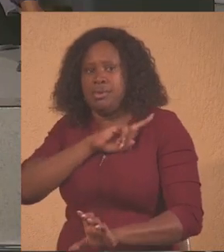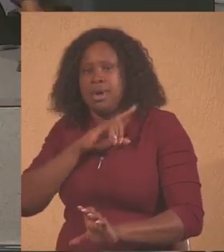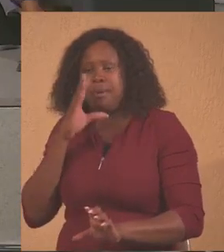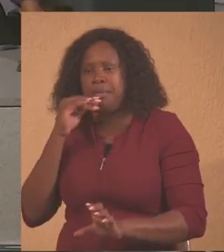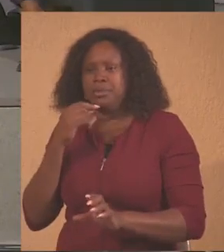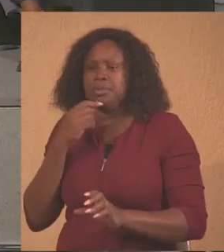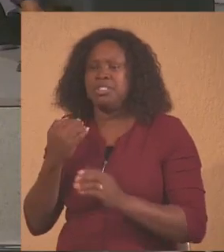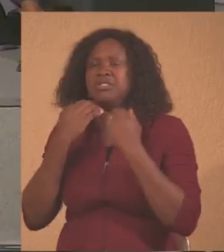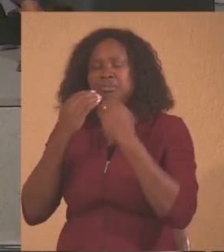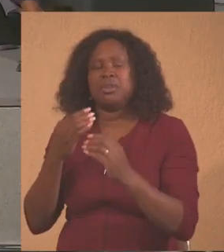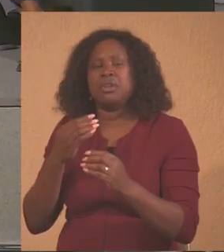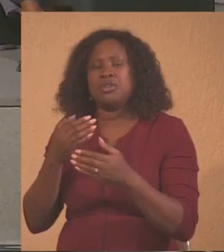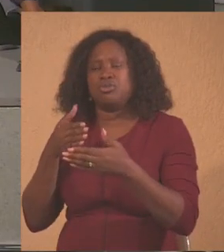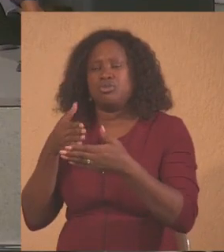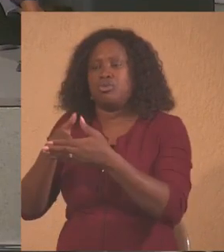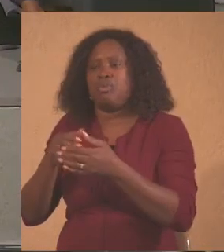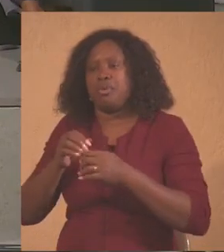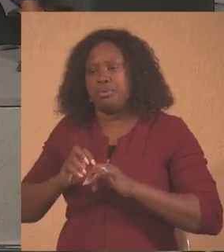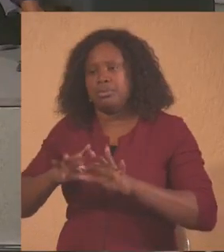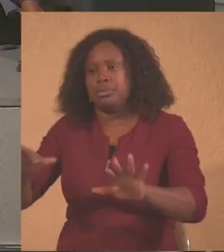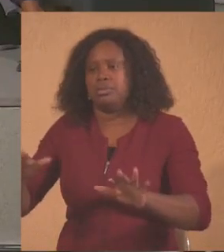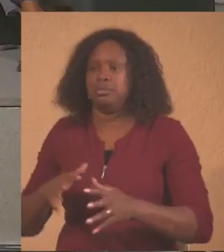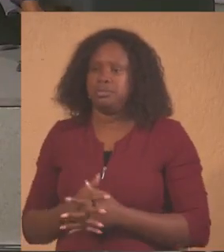objective is to keep the transmission